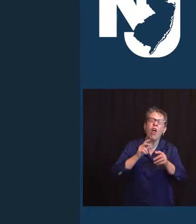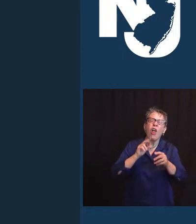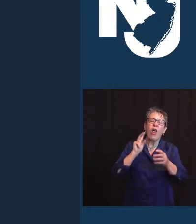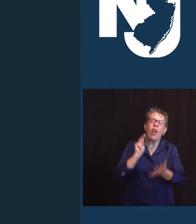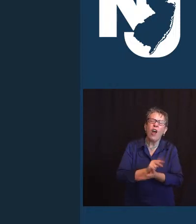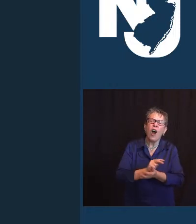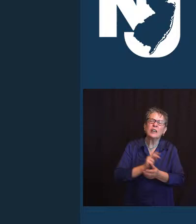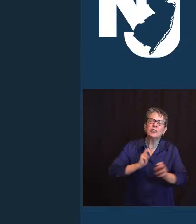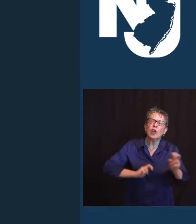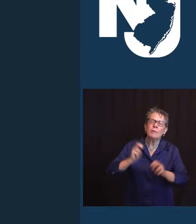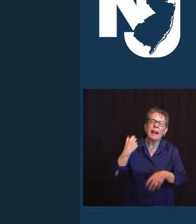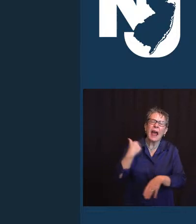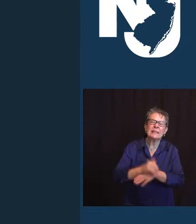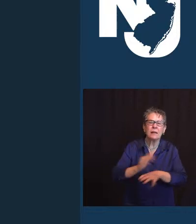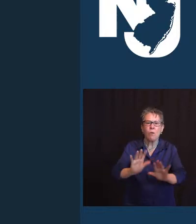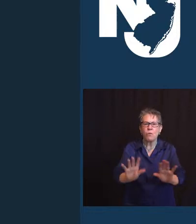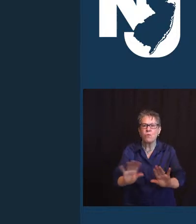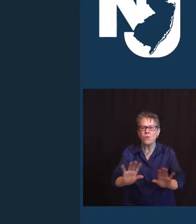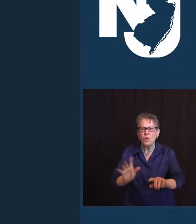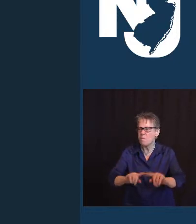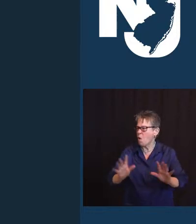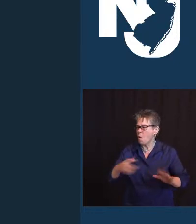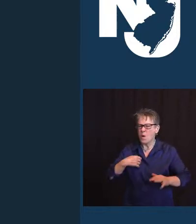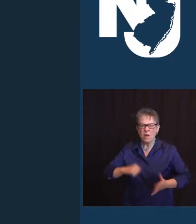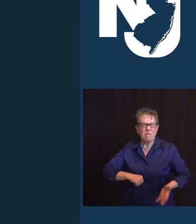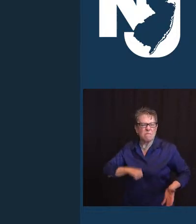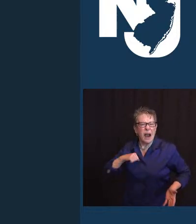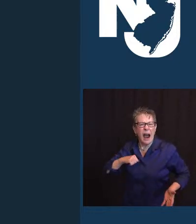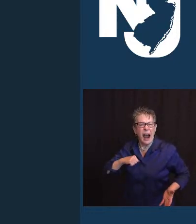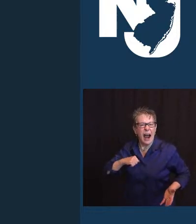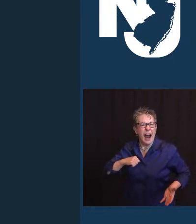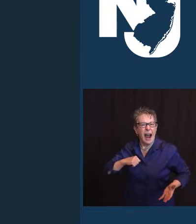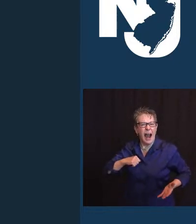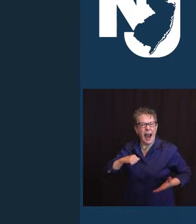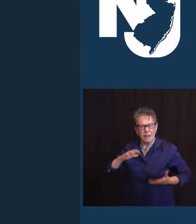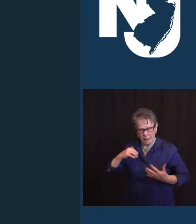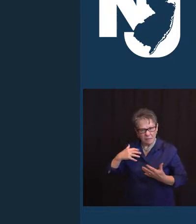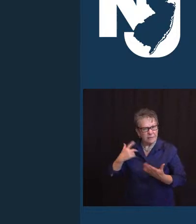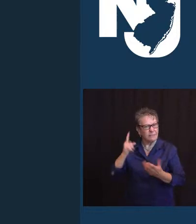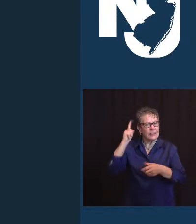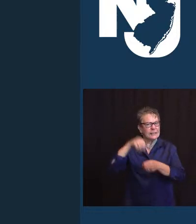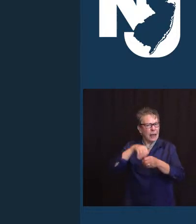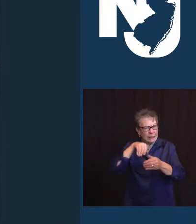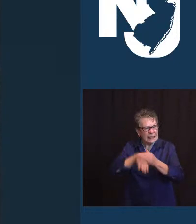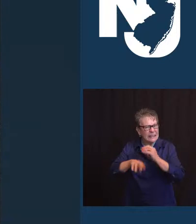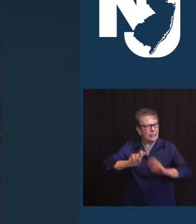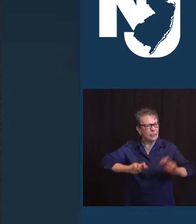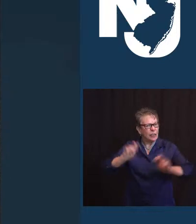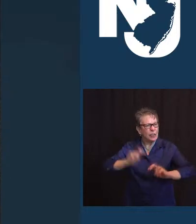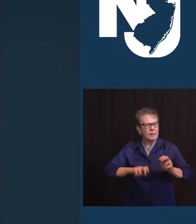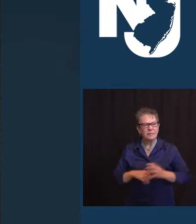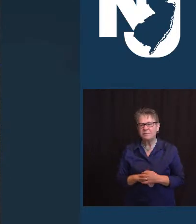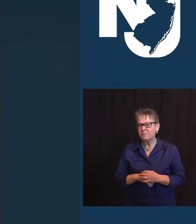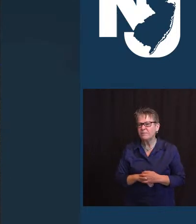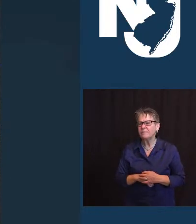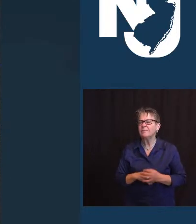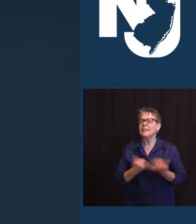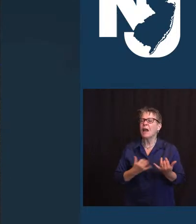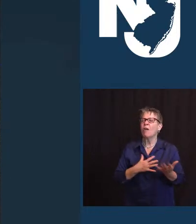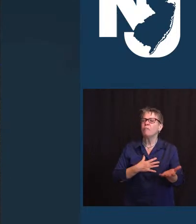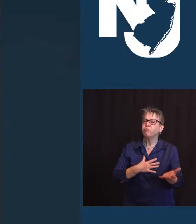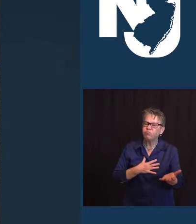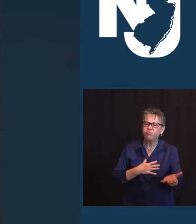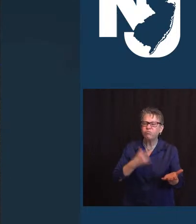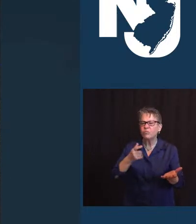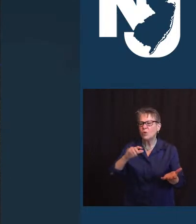basketball is just getting started. Before I move on to the women, I must also acknowledge the passing yesterday, you can't make